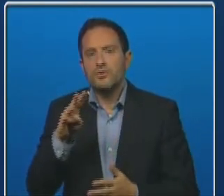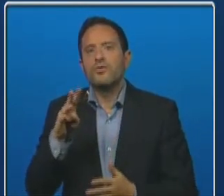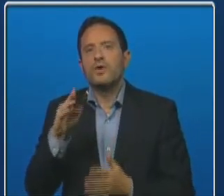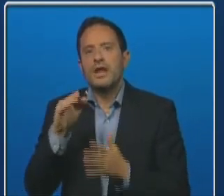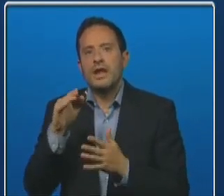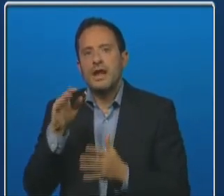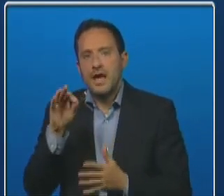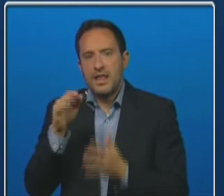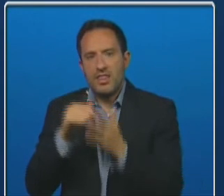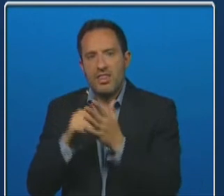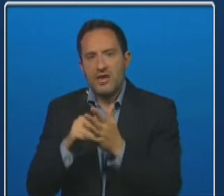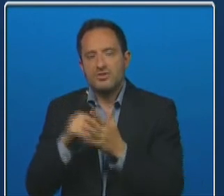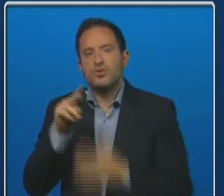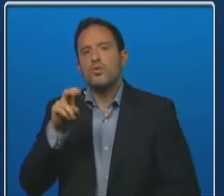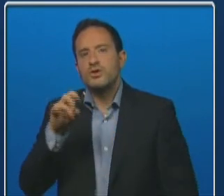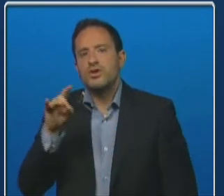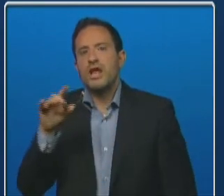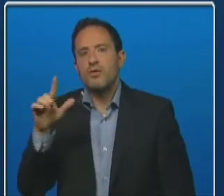331,449,281.